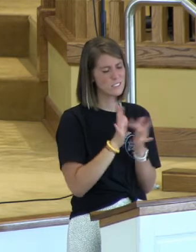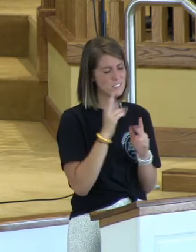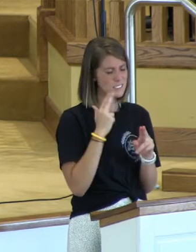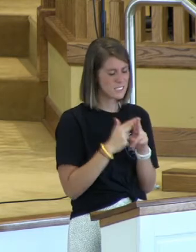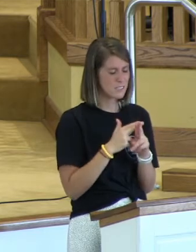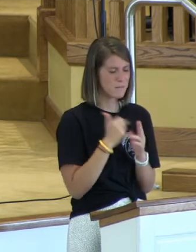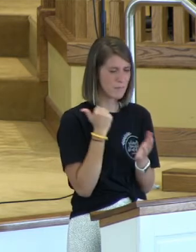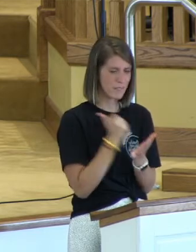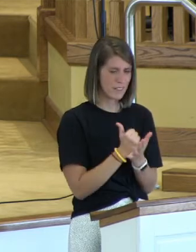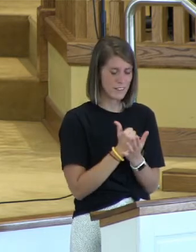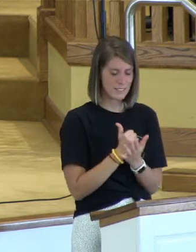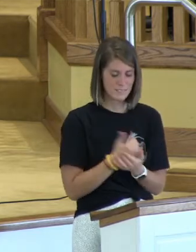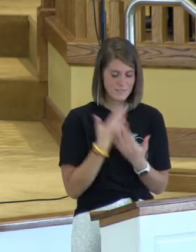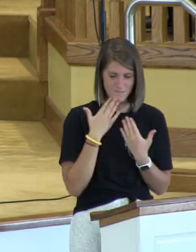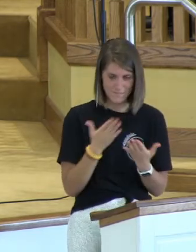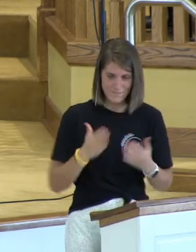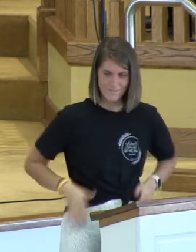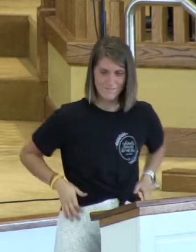name, amen. Thank you.